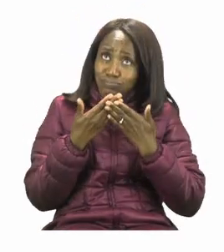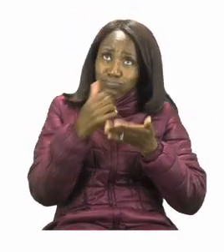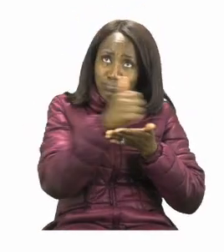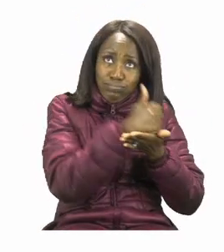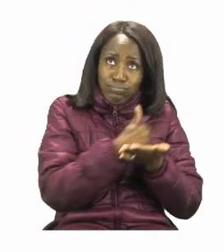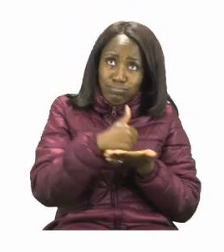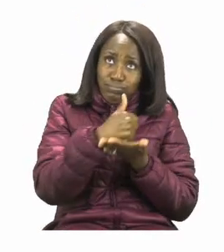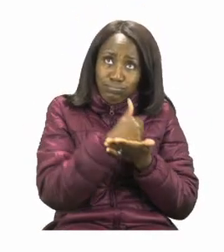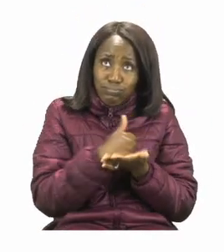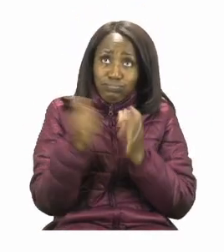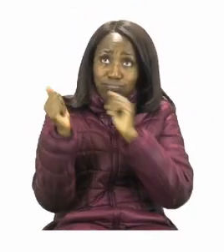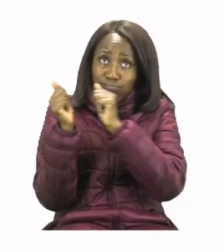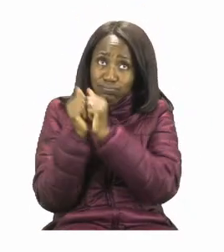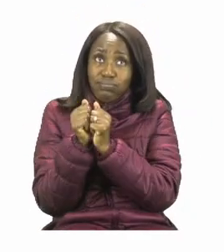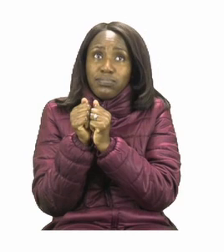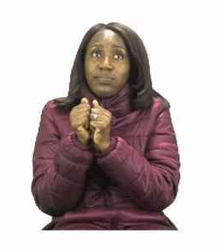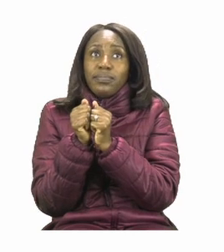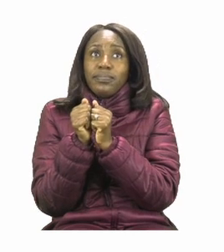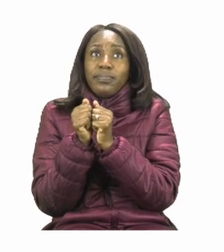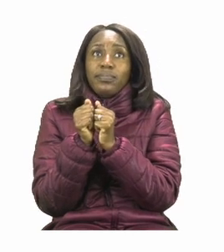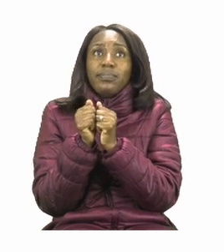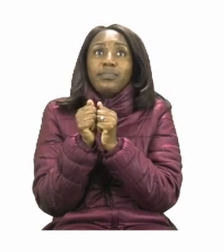you clean it up.